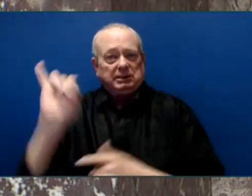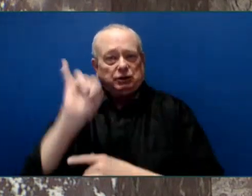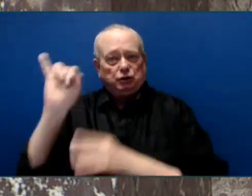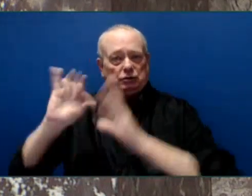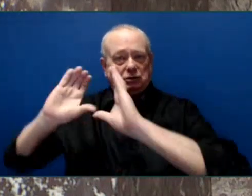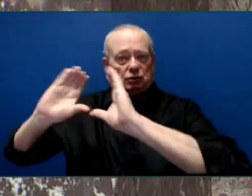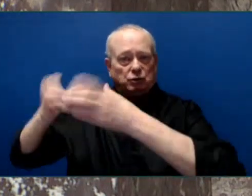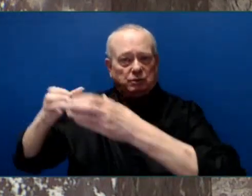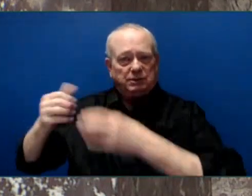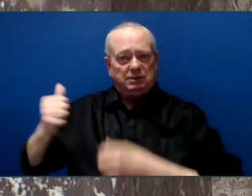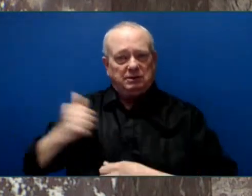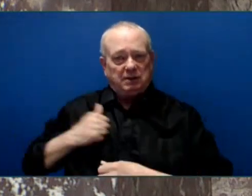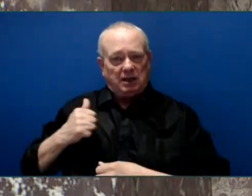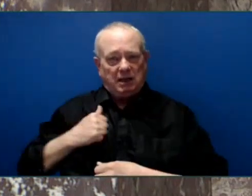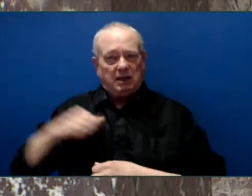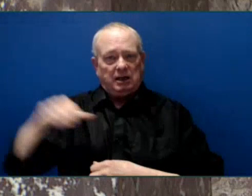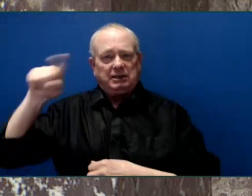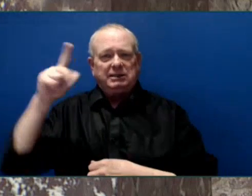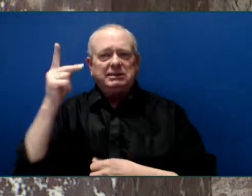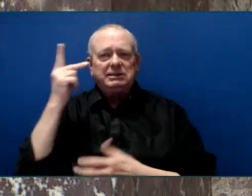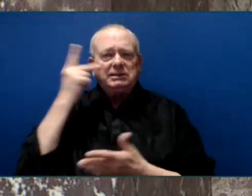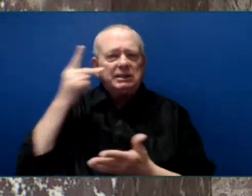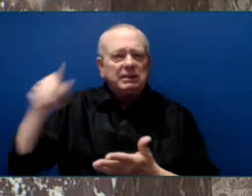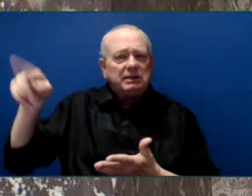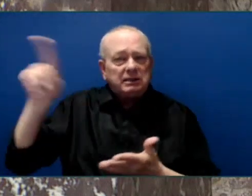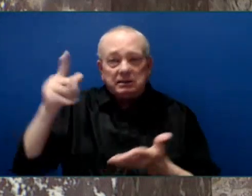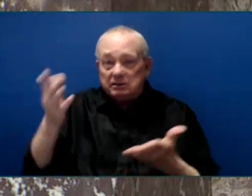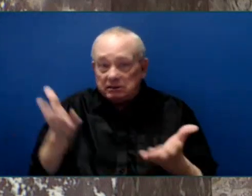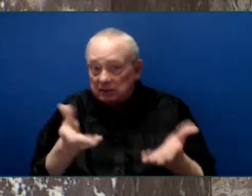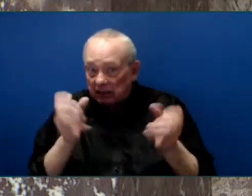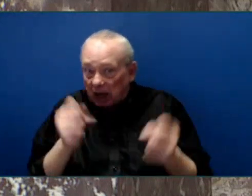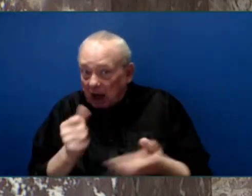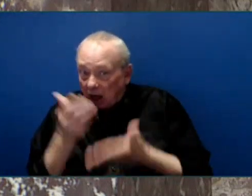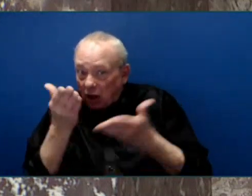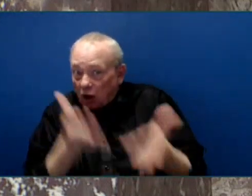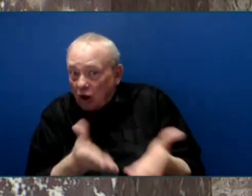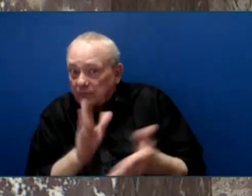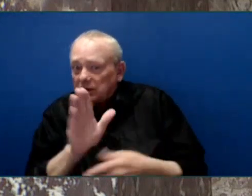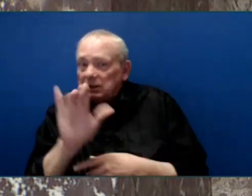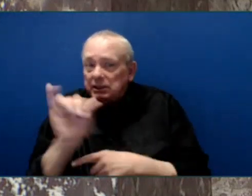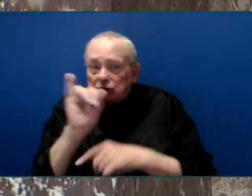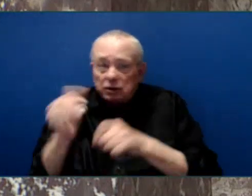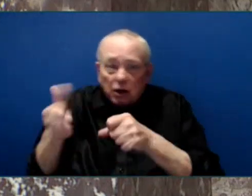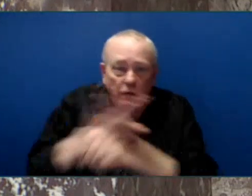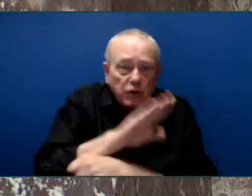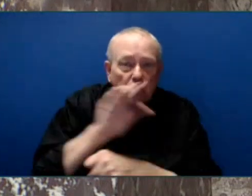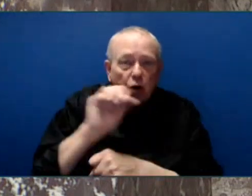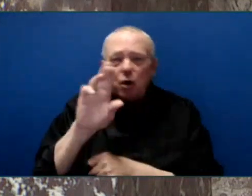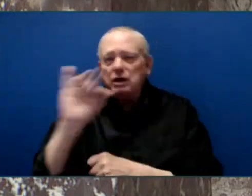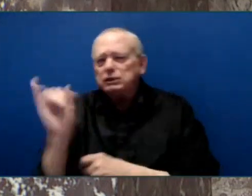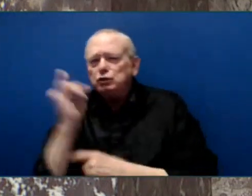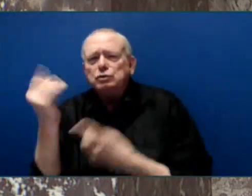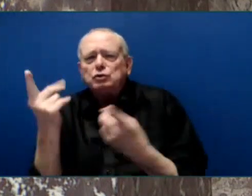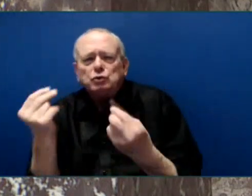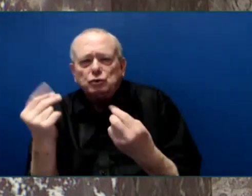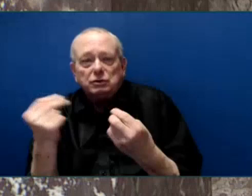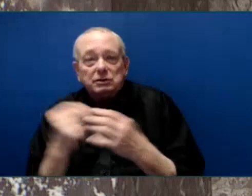about what supports these individuals have when it comes to insurance relief because of the situation that they're in.